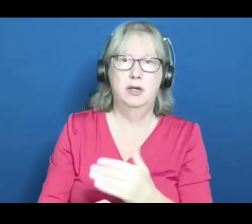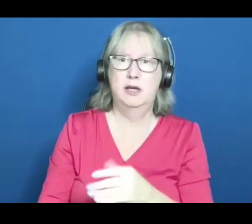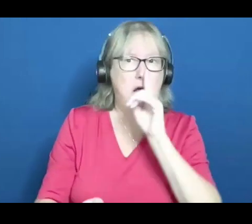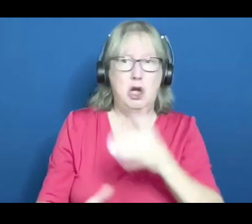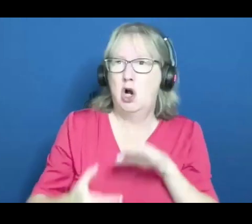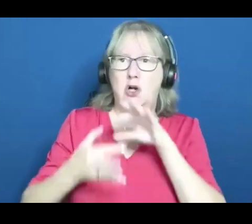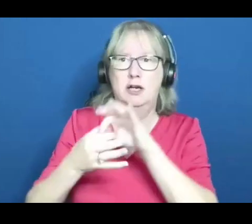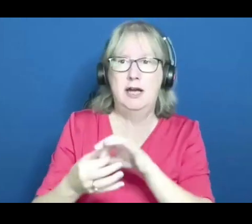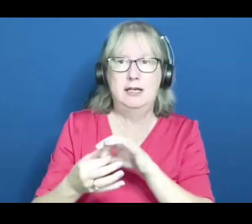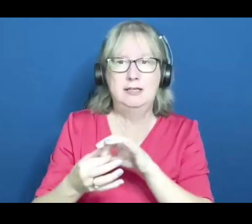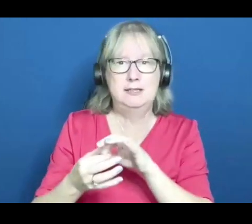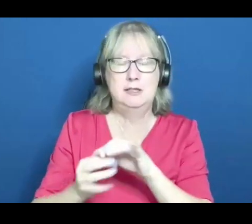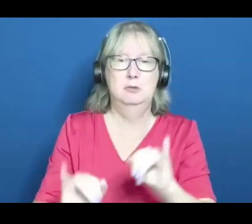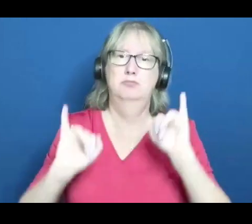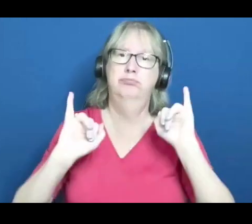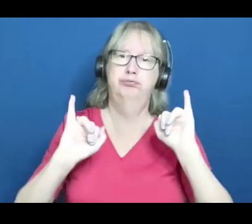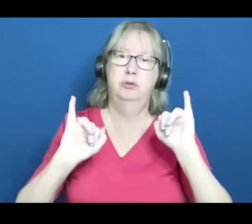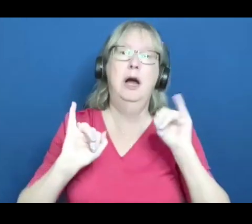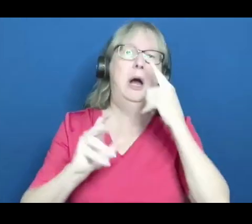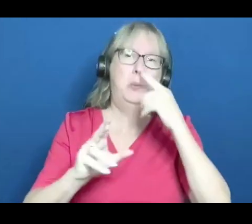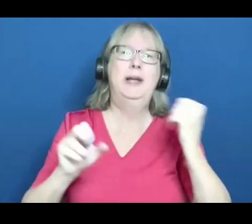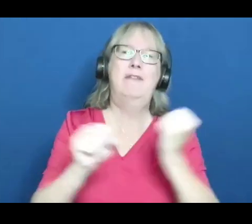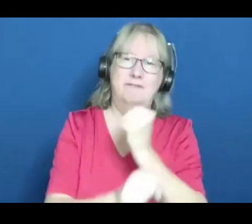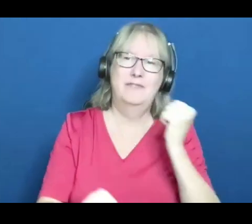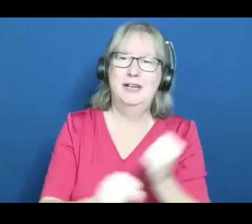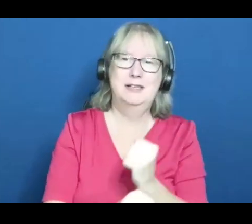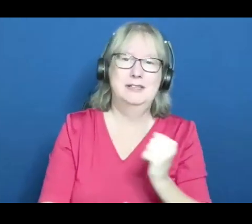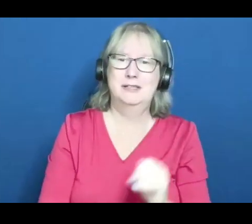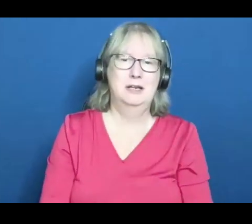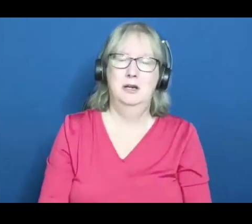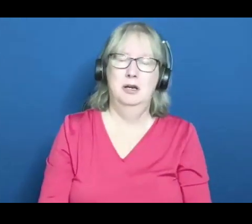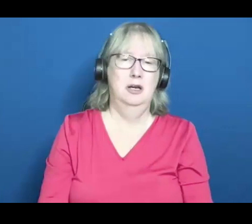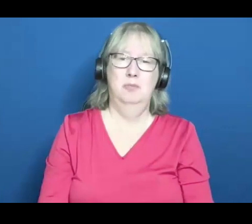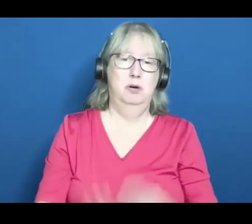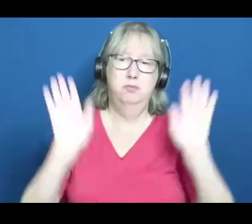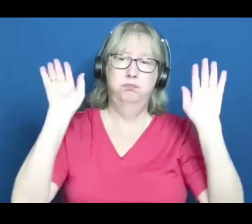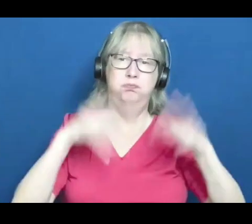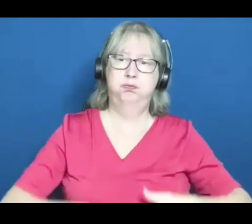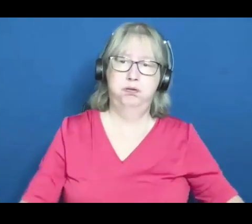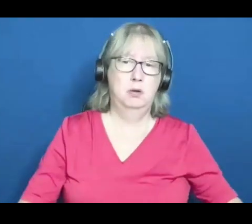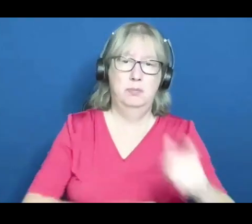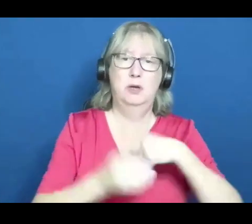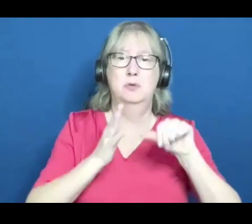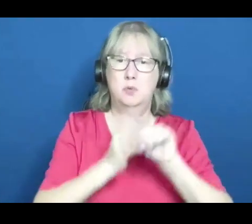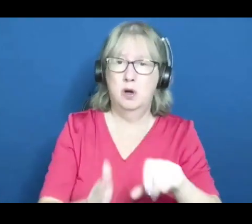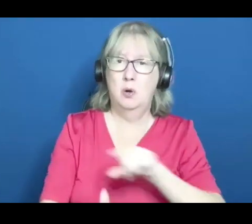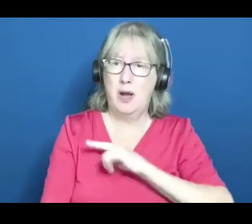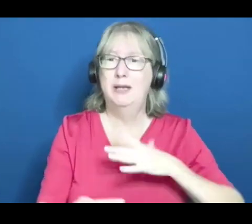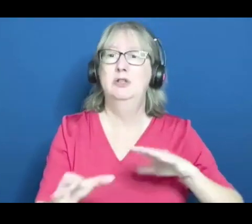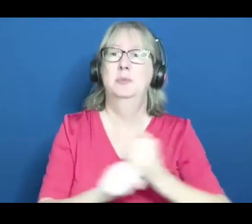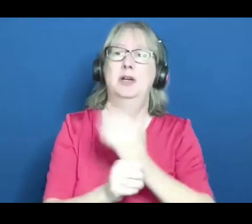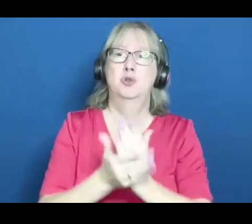all wrong. We can fix things after the fact, but it's just 10 times harder than if you fix things right at the start.